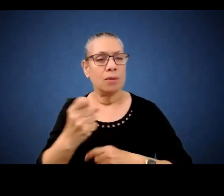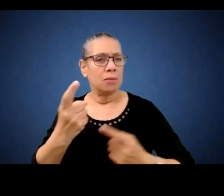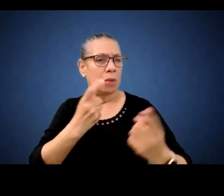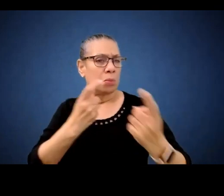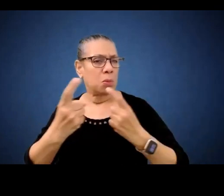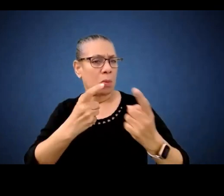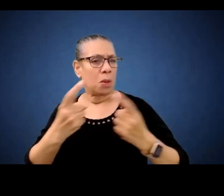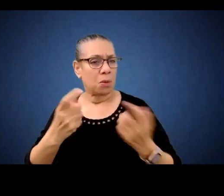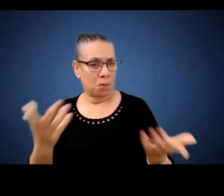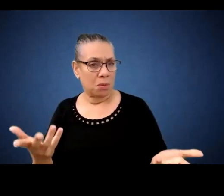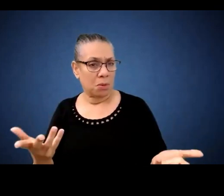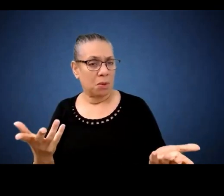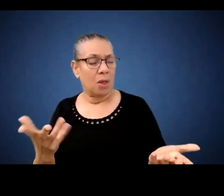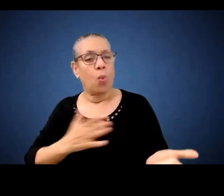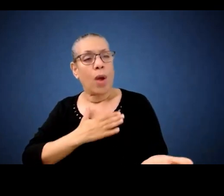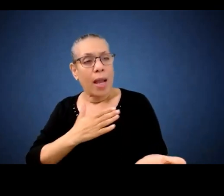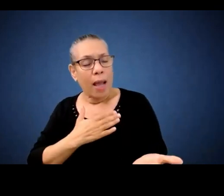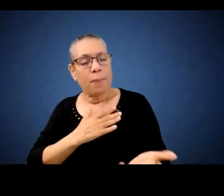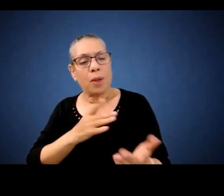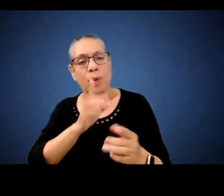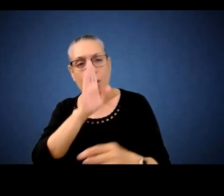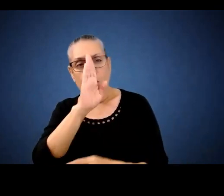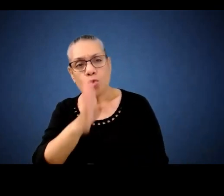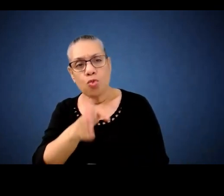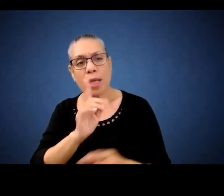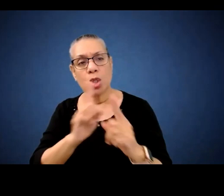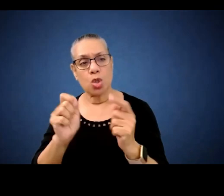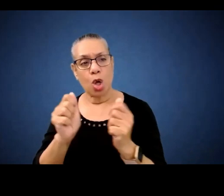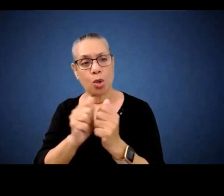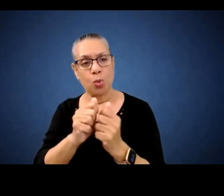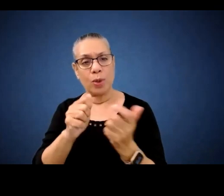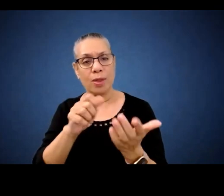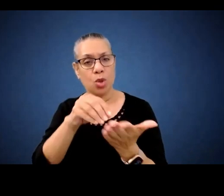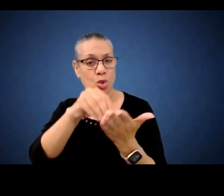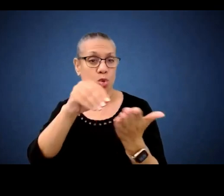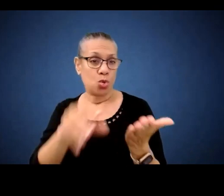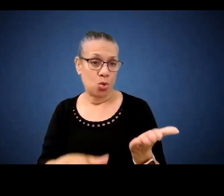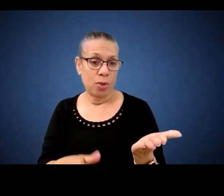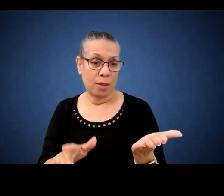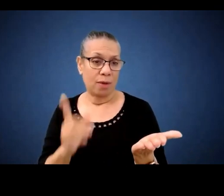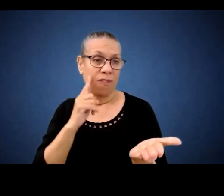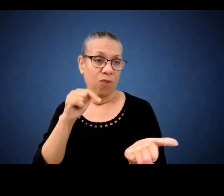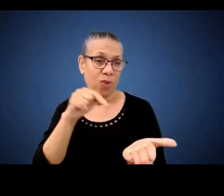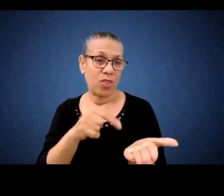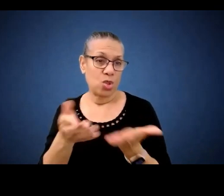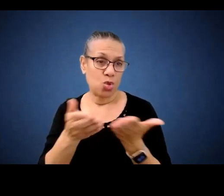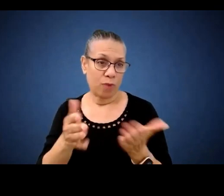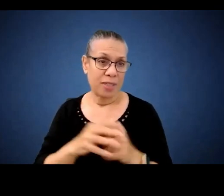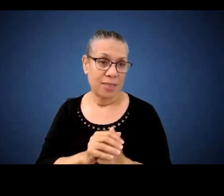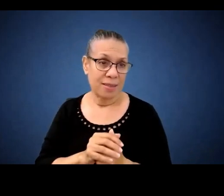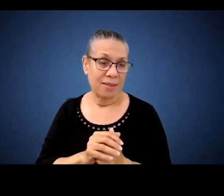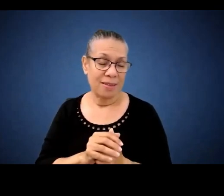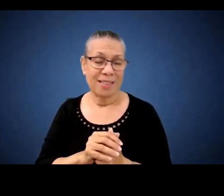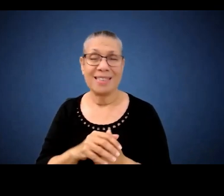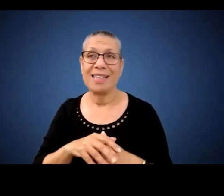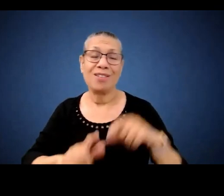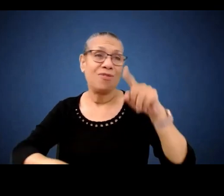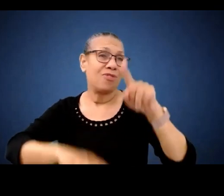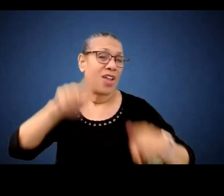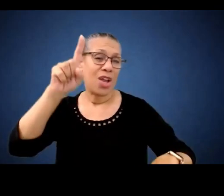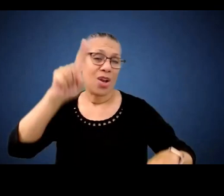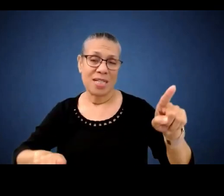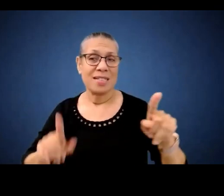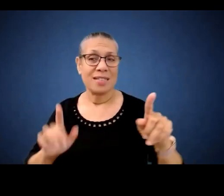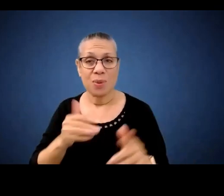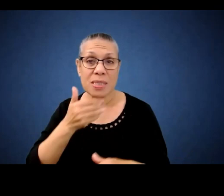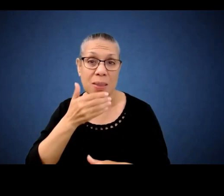let us take a look at or speak directly to the folks that are considering the service and get the details on the next gener's